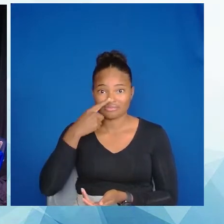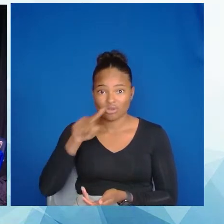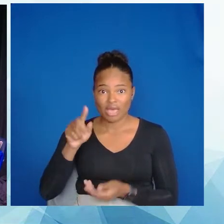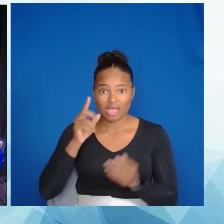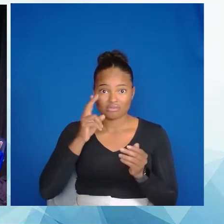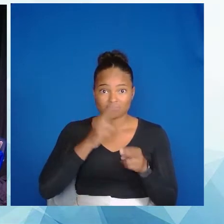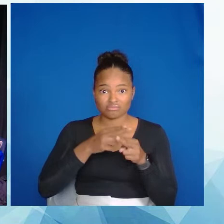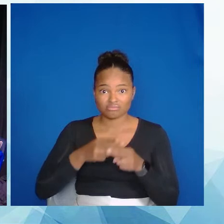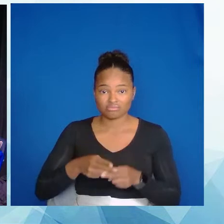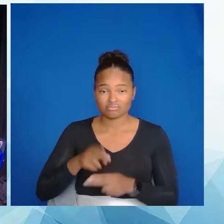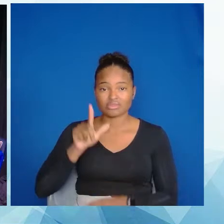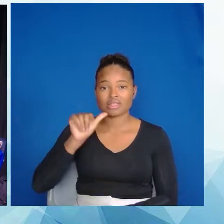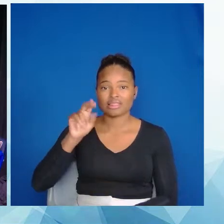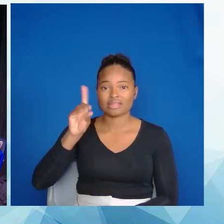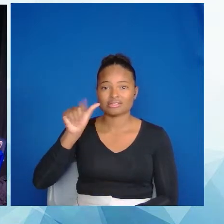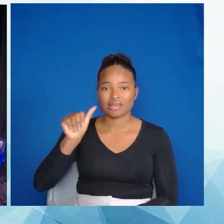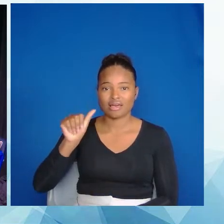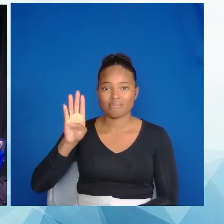Linda Bove.